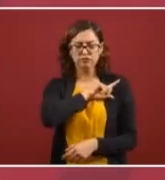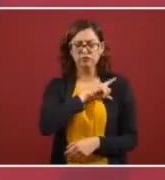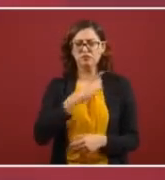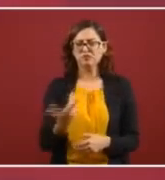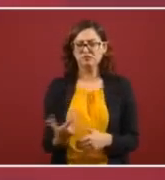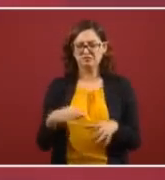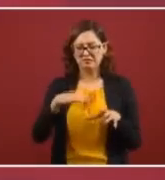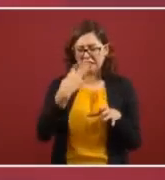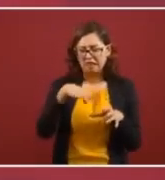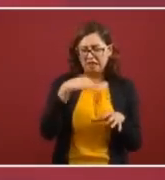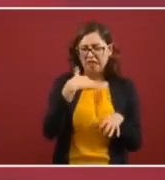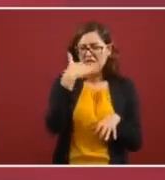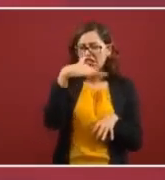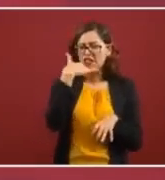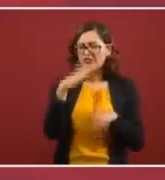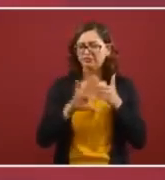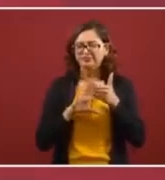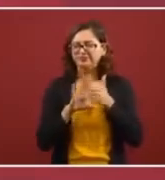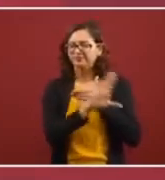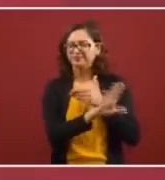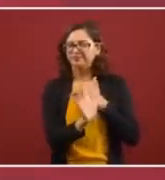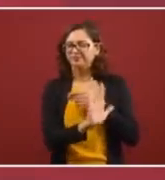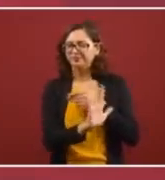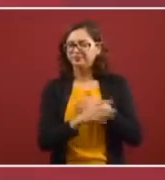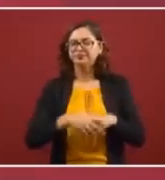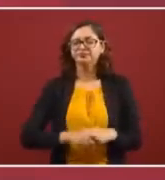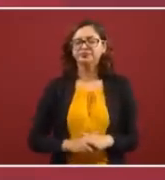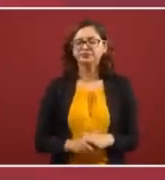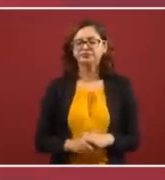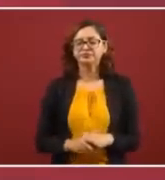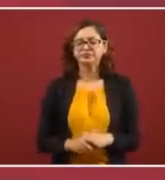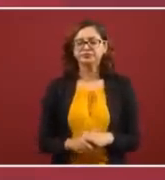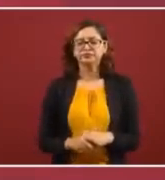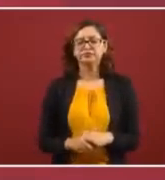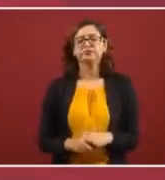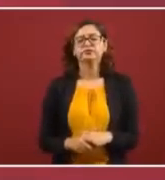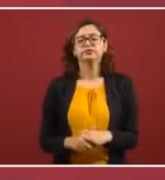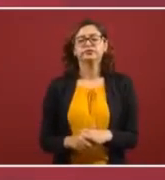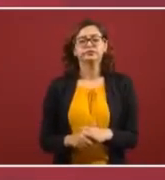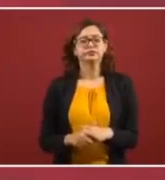To health healthy foods. Es un programa para